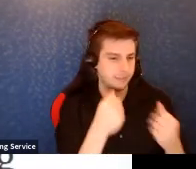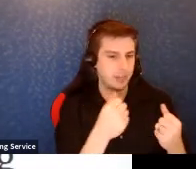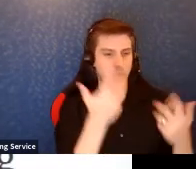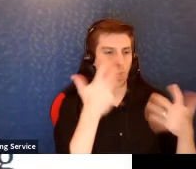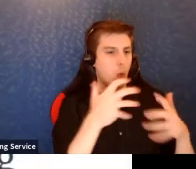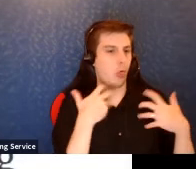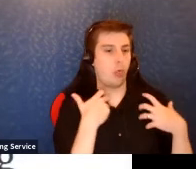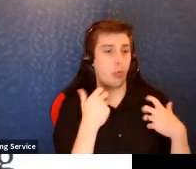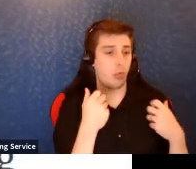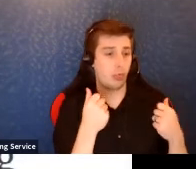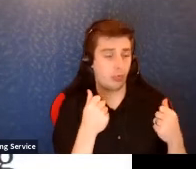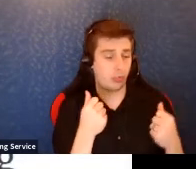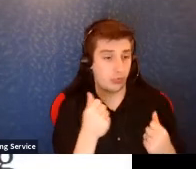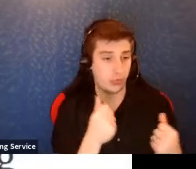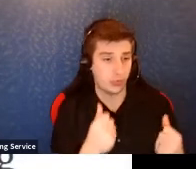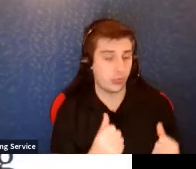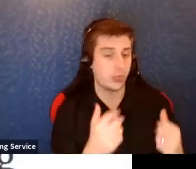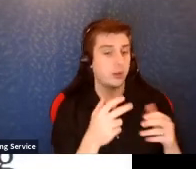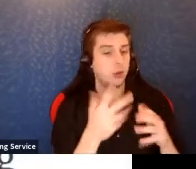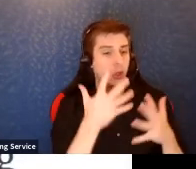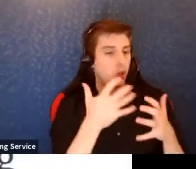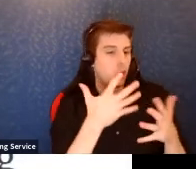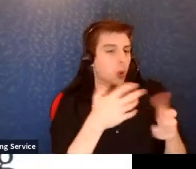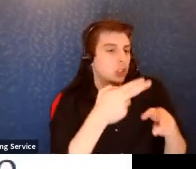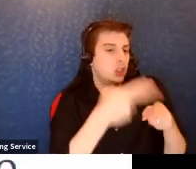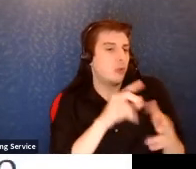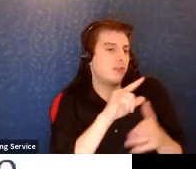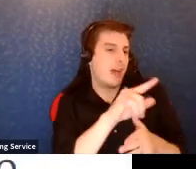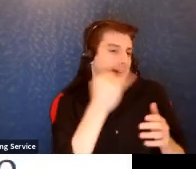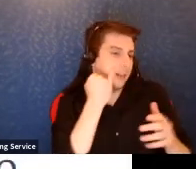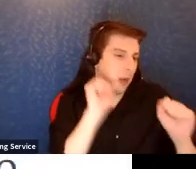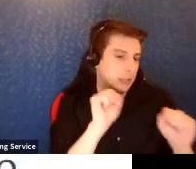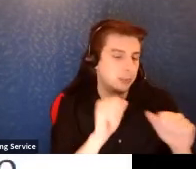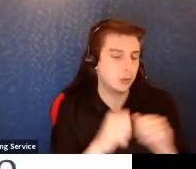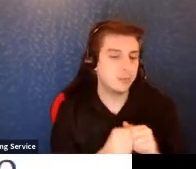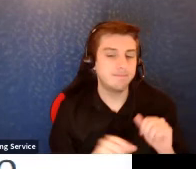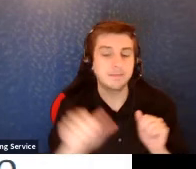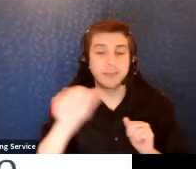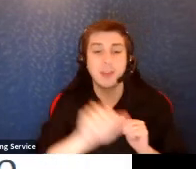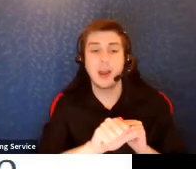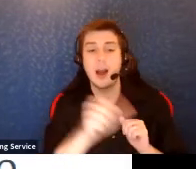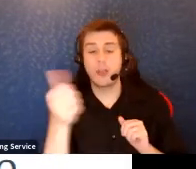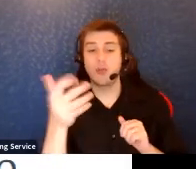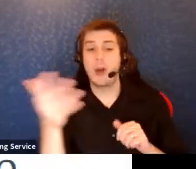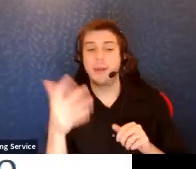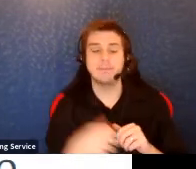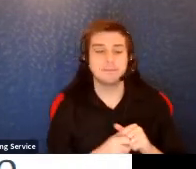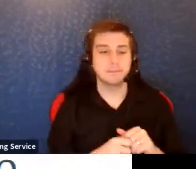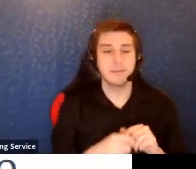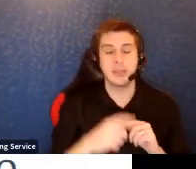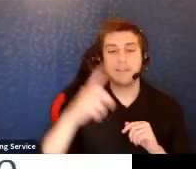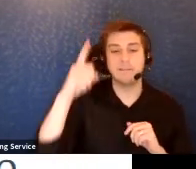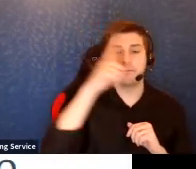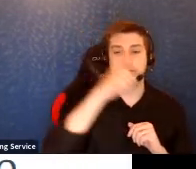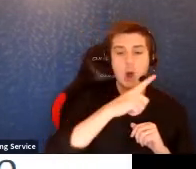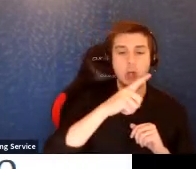these shorter flights, short as possible. Another visual illusion that we're going to have to overcome: false